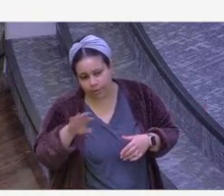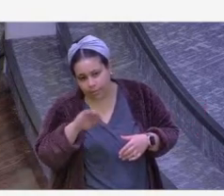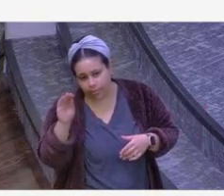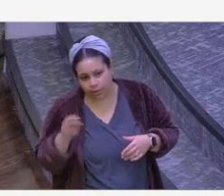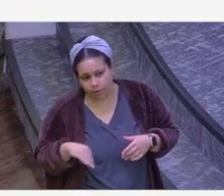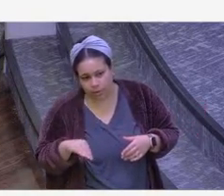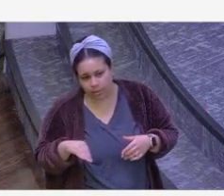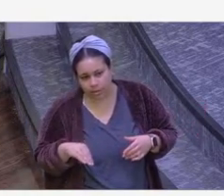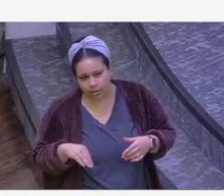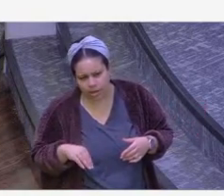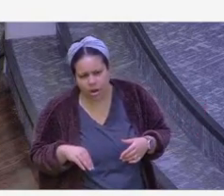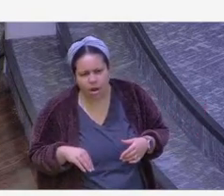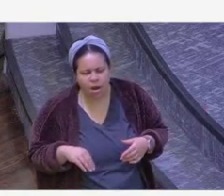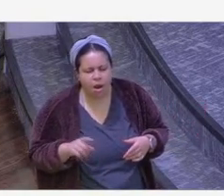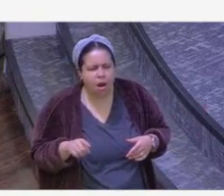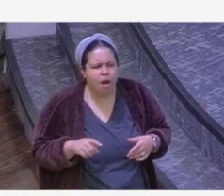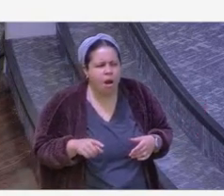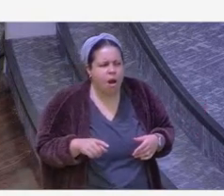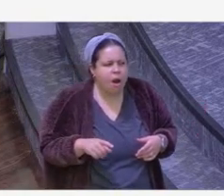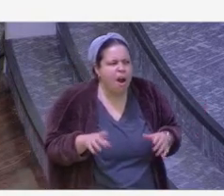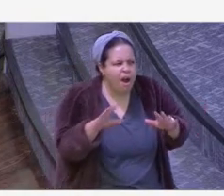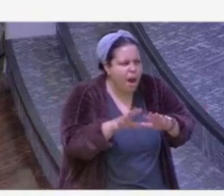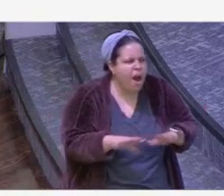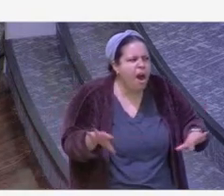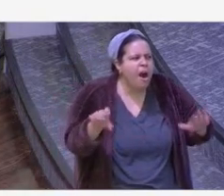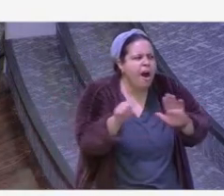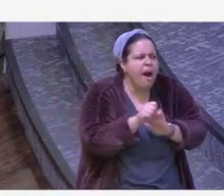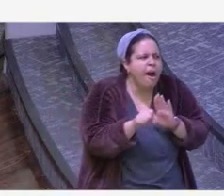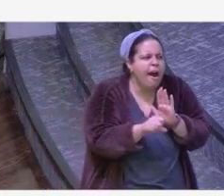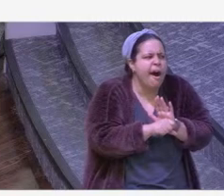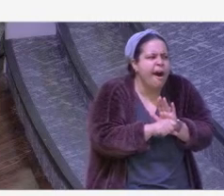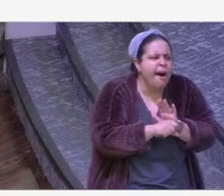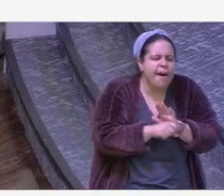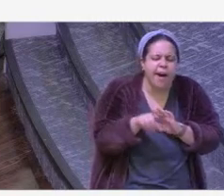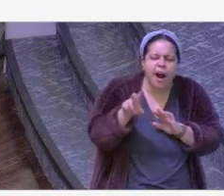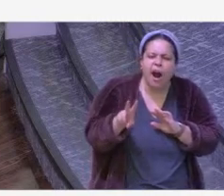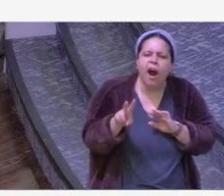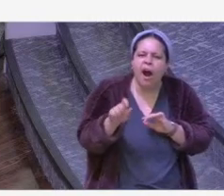is recognized statewide as that 2.5.